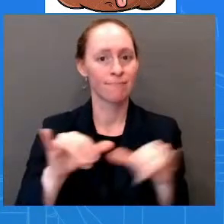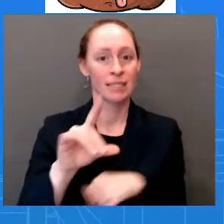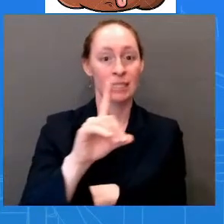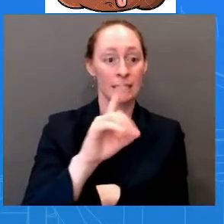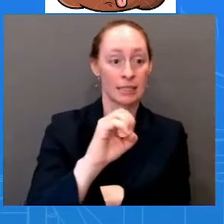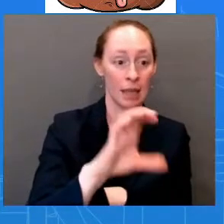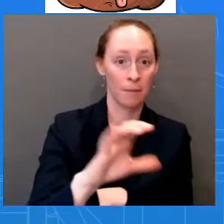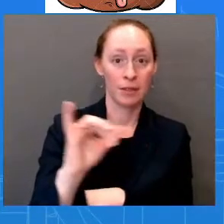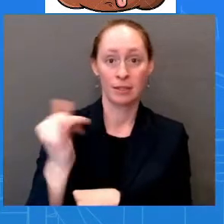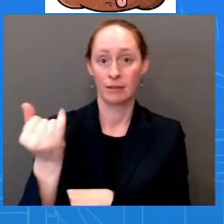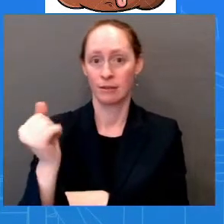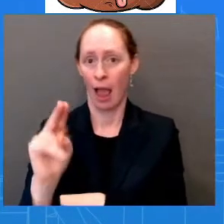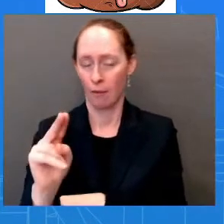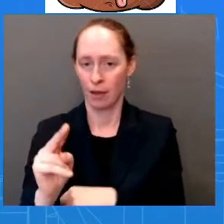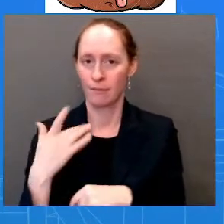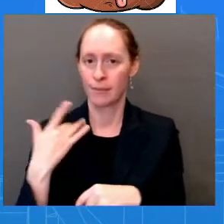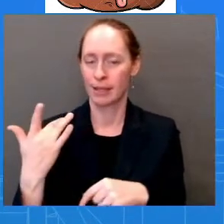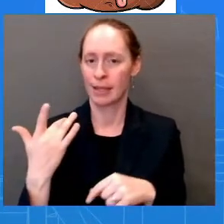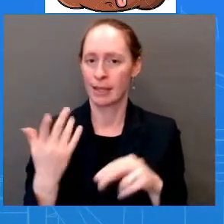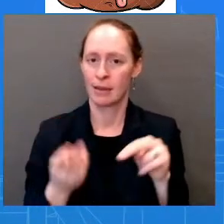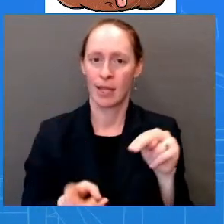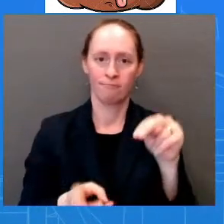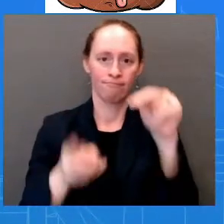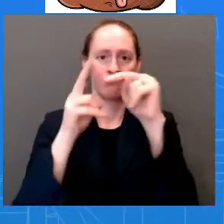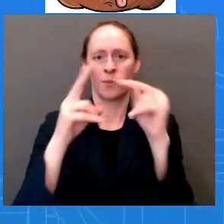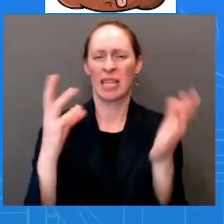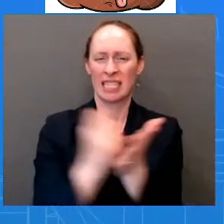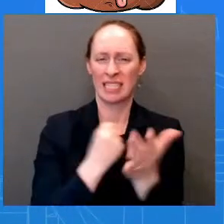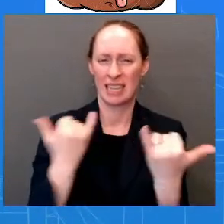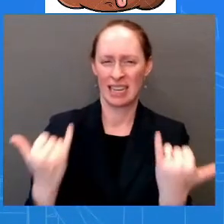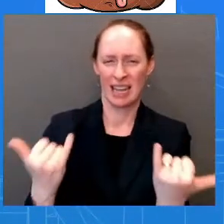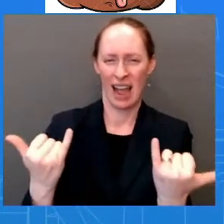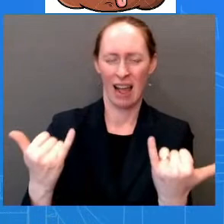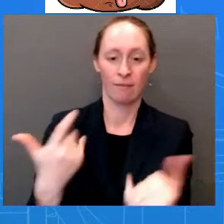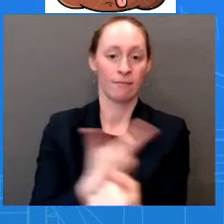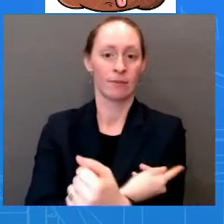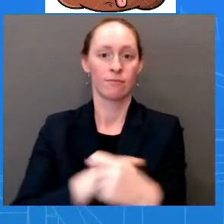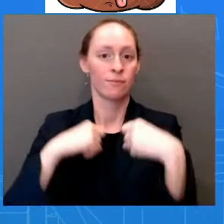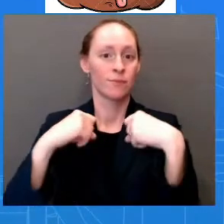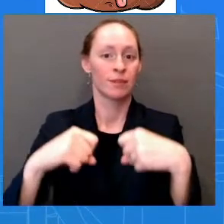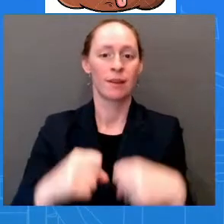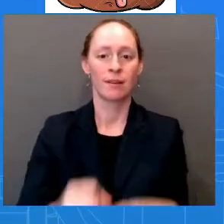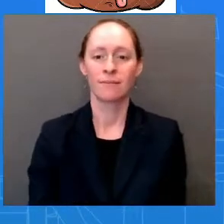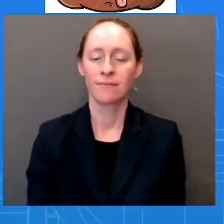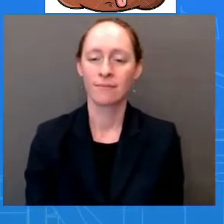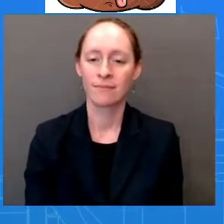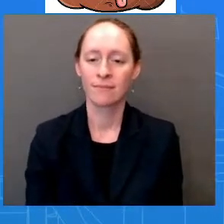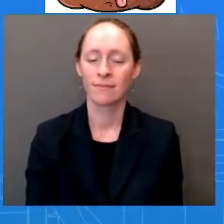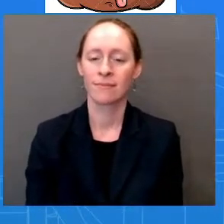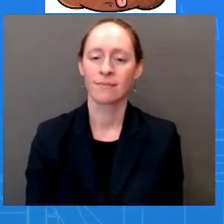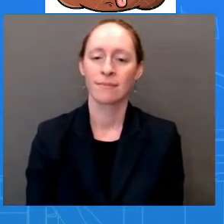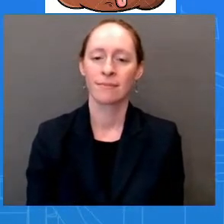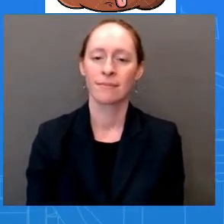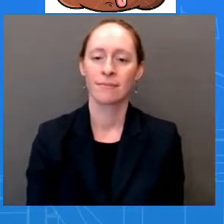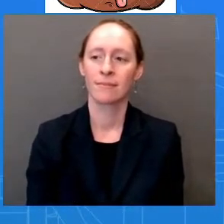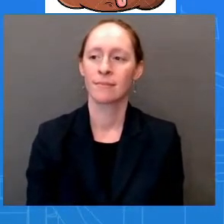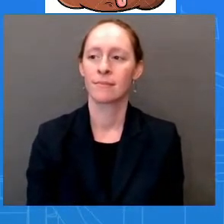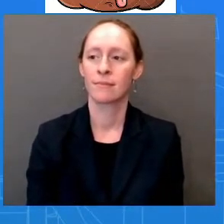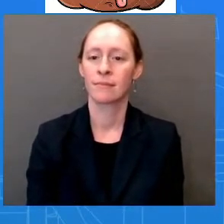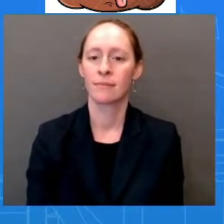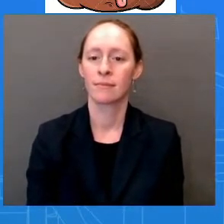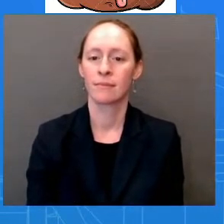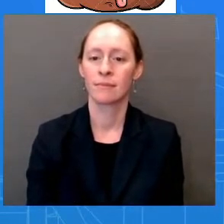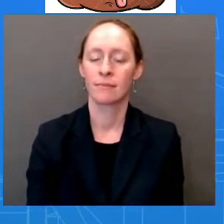right now is a great way to protect yourself if that pattern holds. The federal government purchased 171 million doses of this